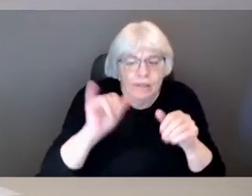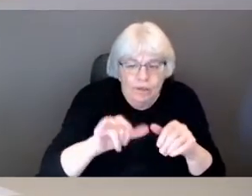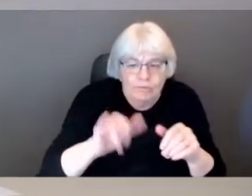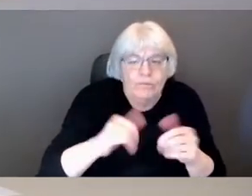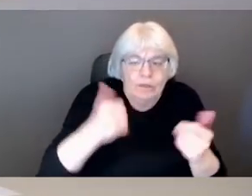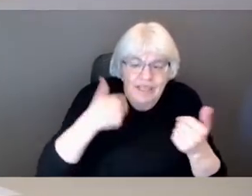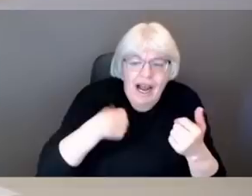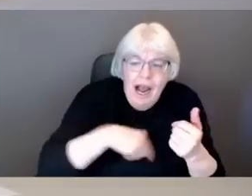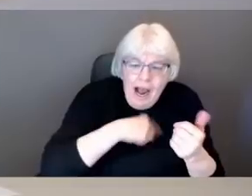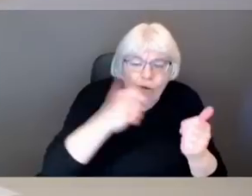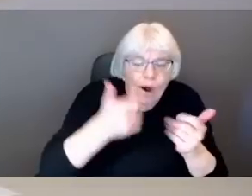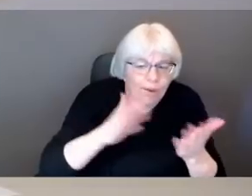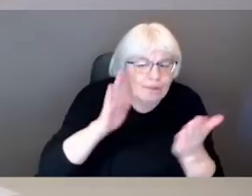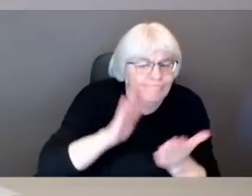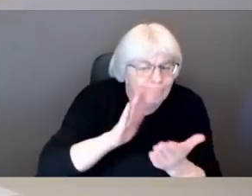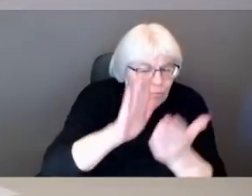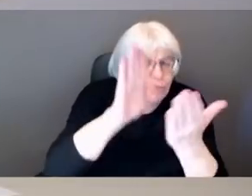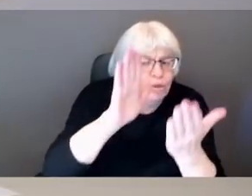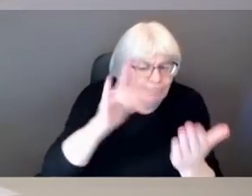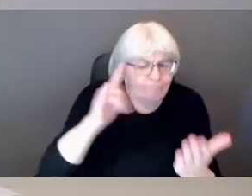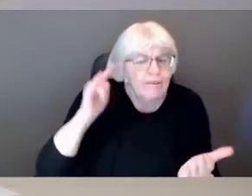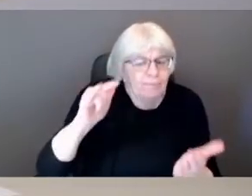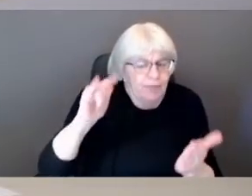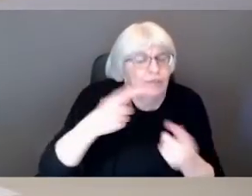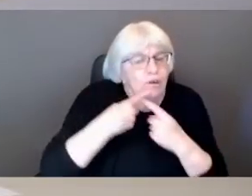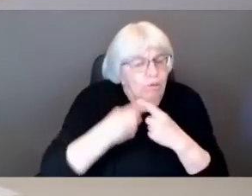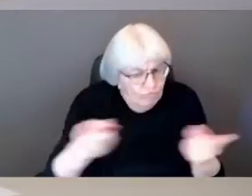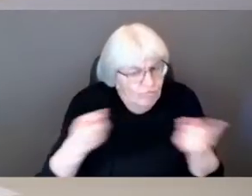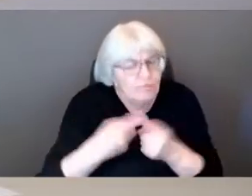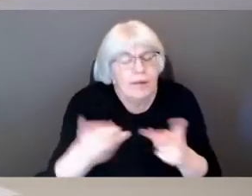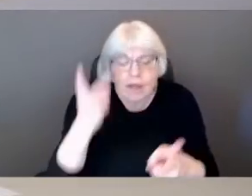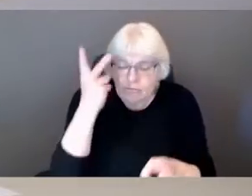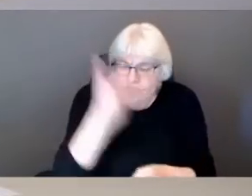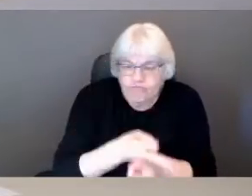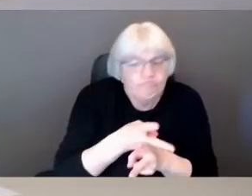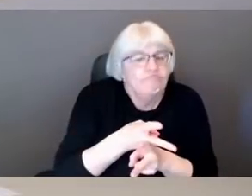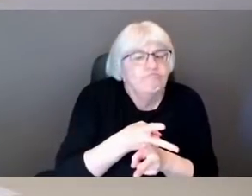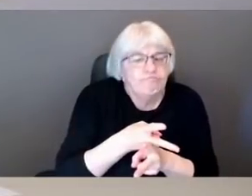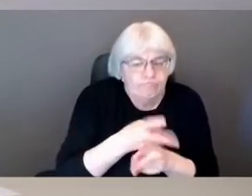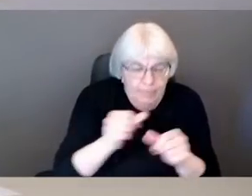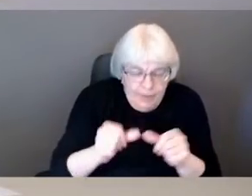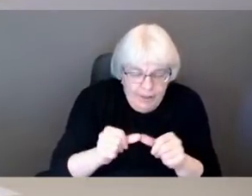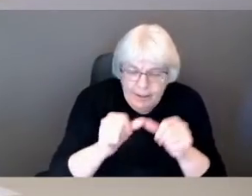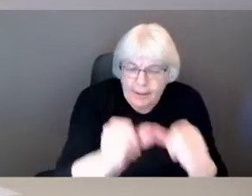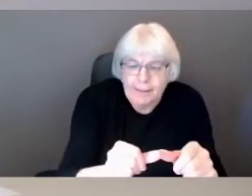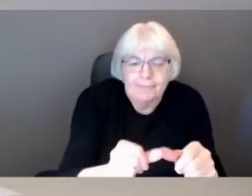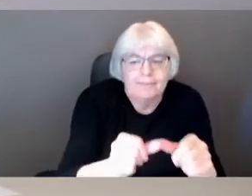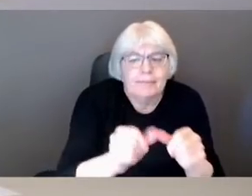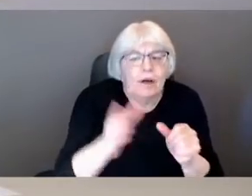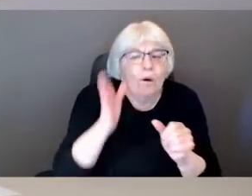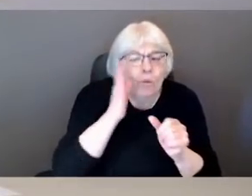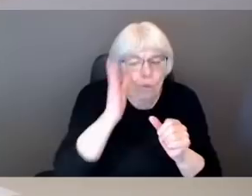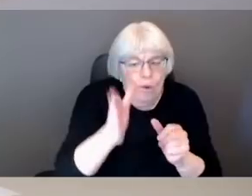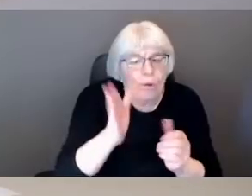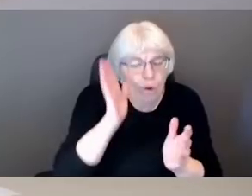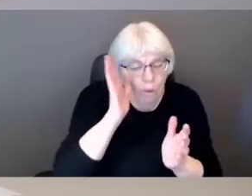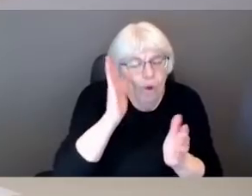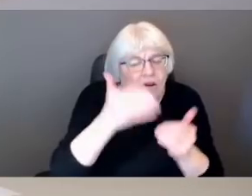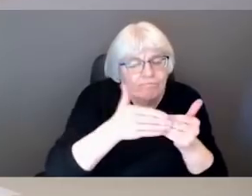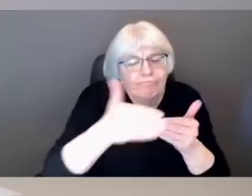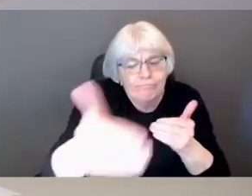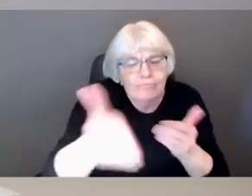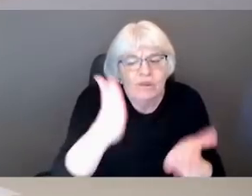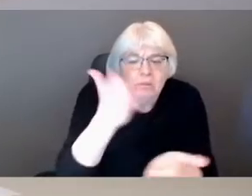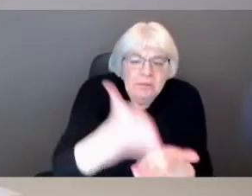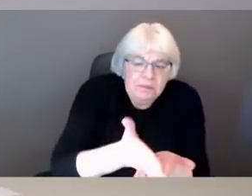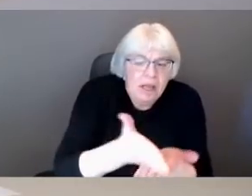are continuing them, but at some point, we may stop. Thanks. Yes, the media always